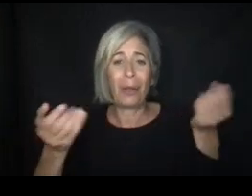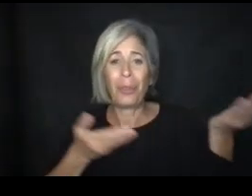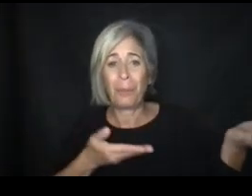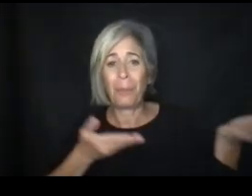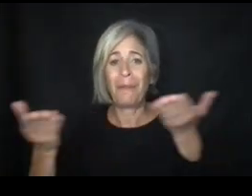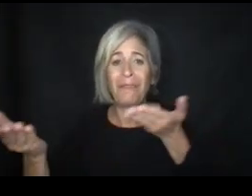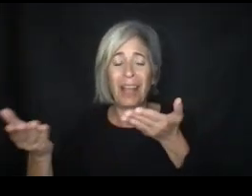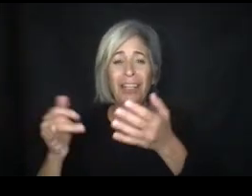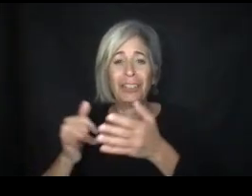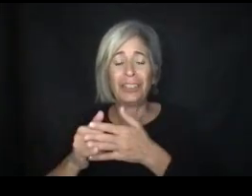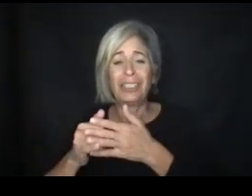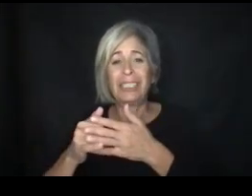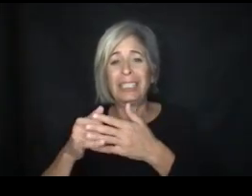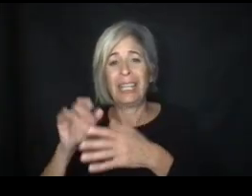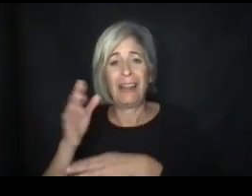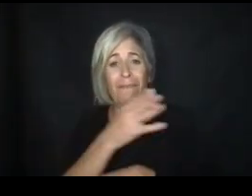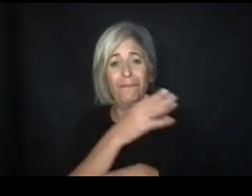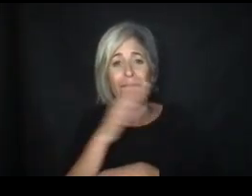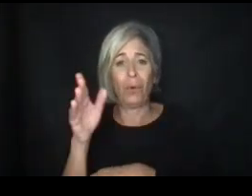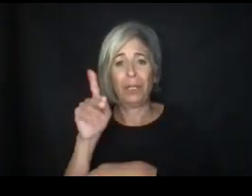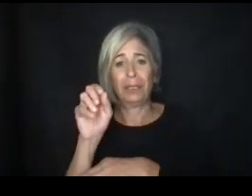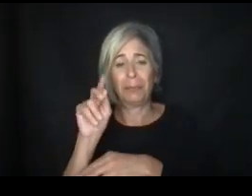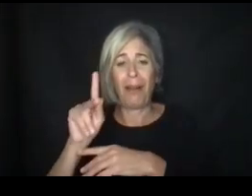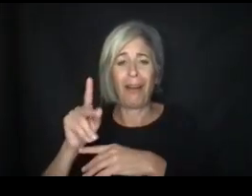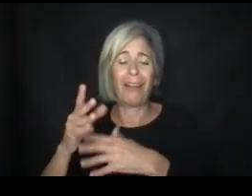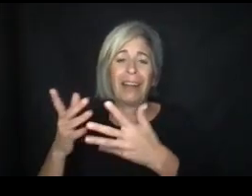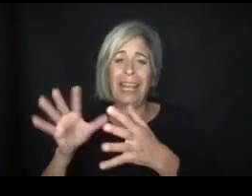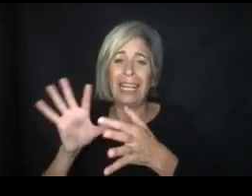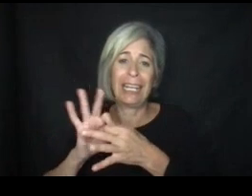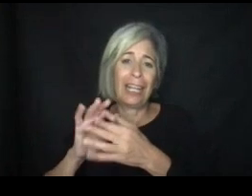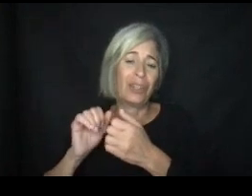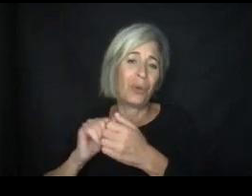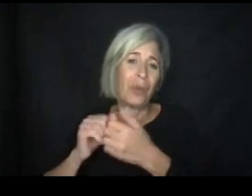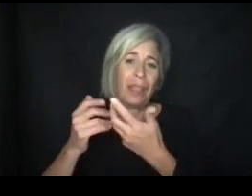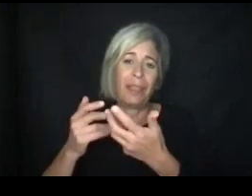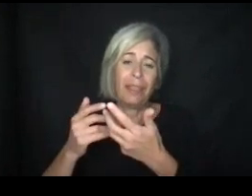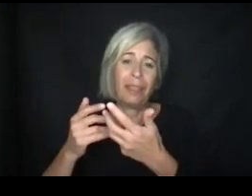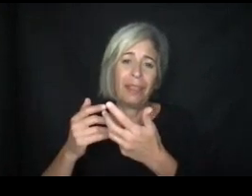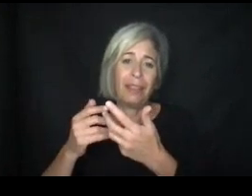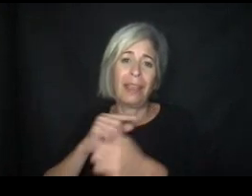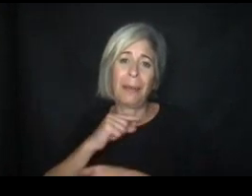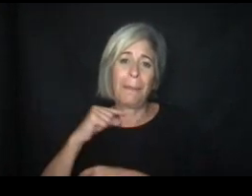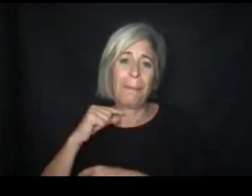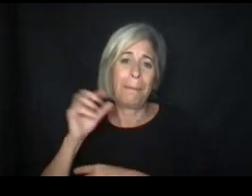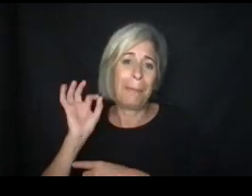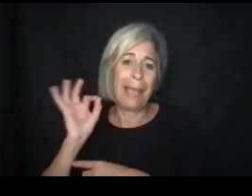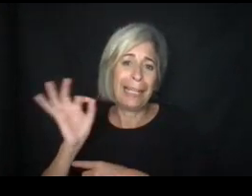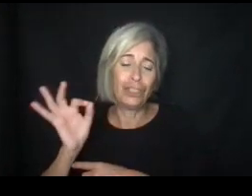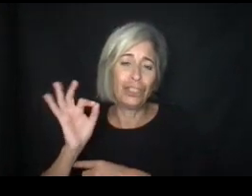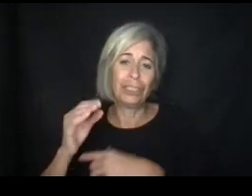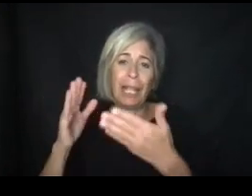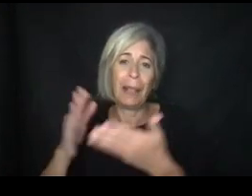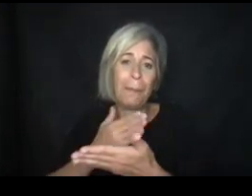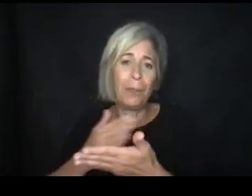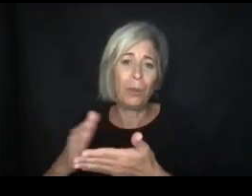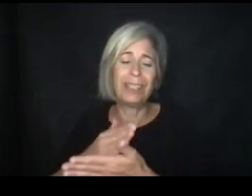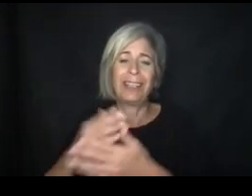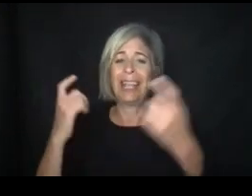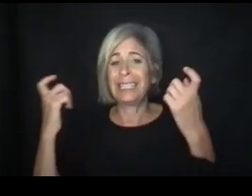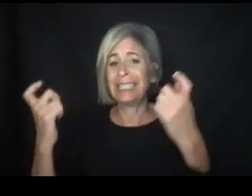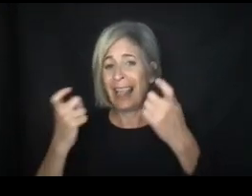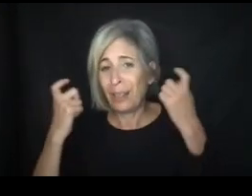out in full force, and do it in conjunction with pastors and music and celebration